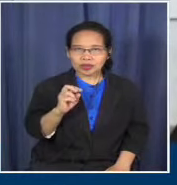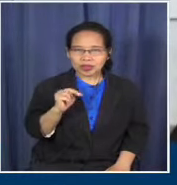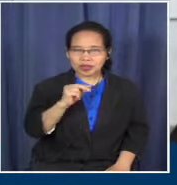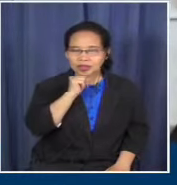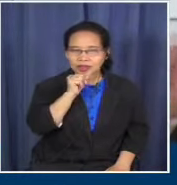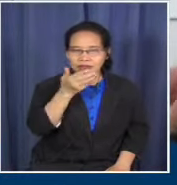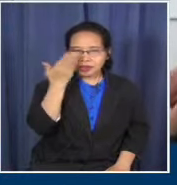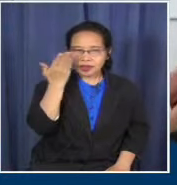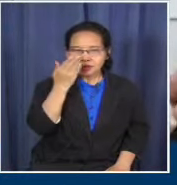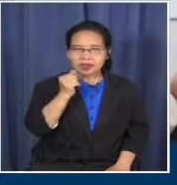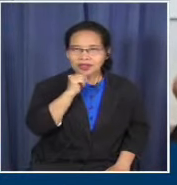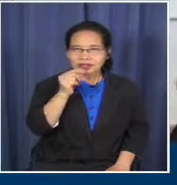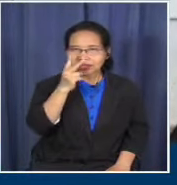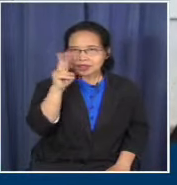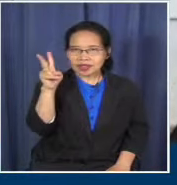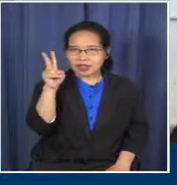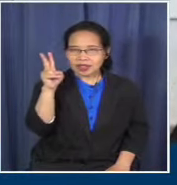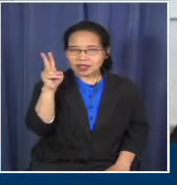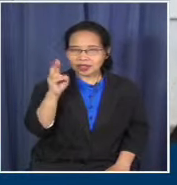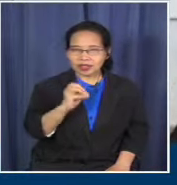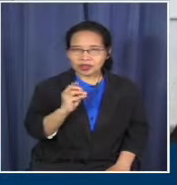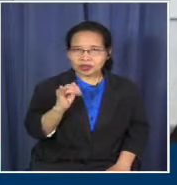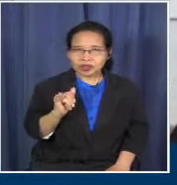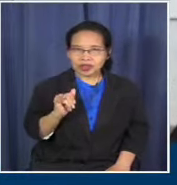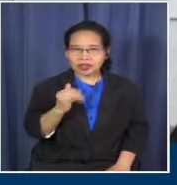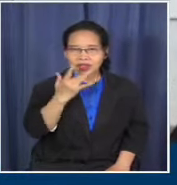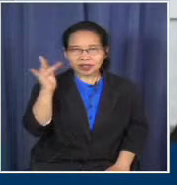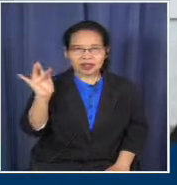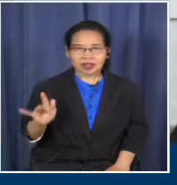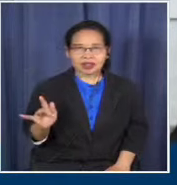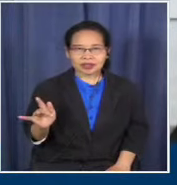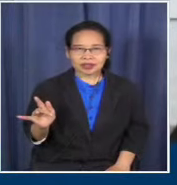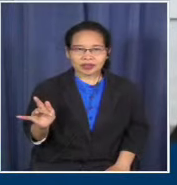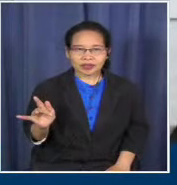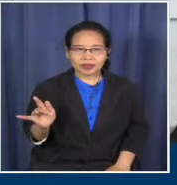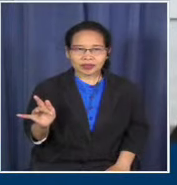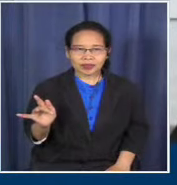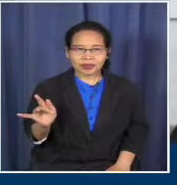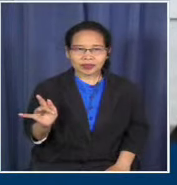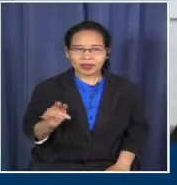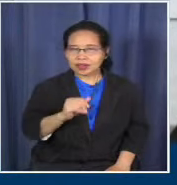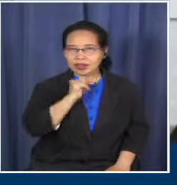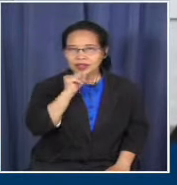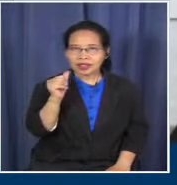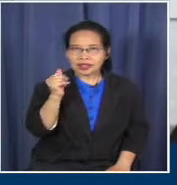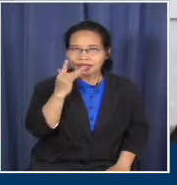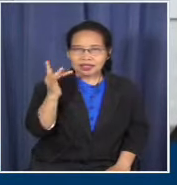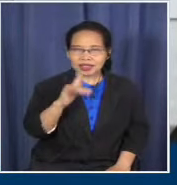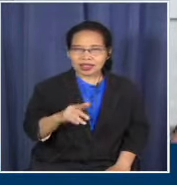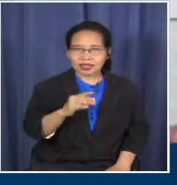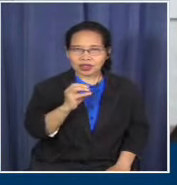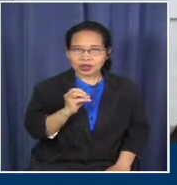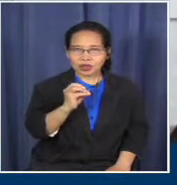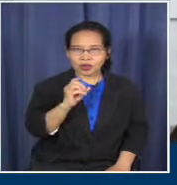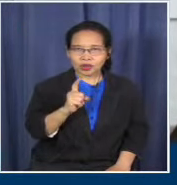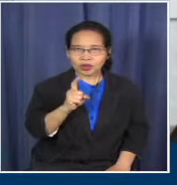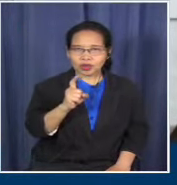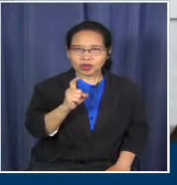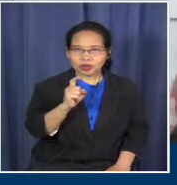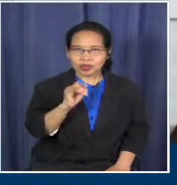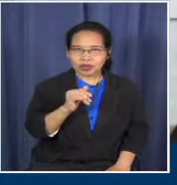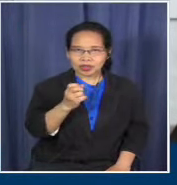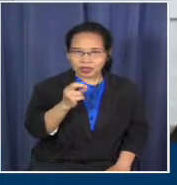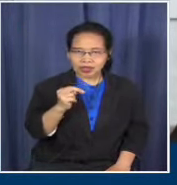bad smelling, so you smell it. Oxygen has no smell, so you don't see it. It has no